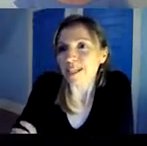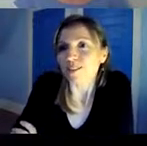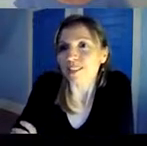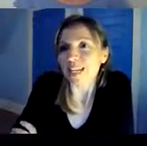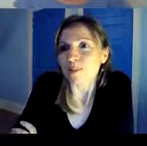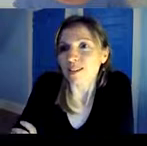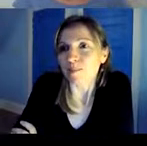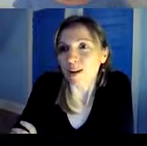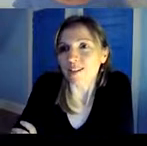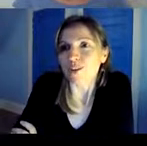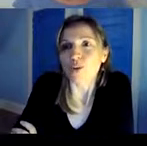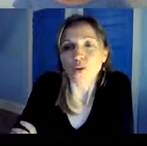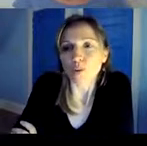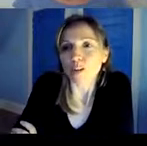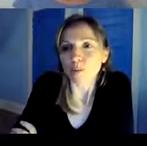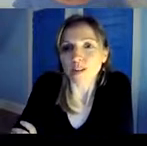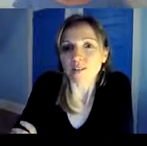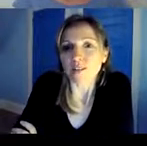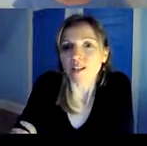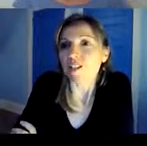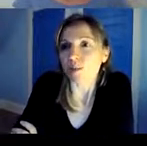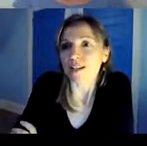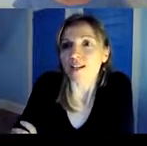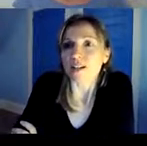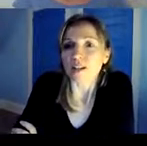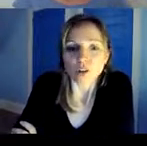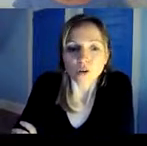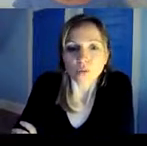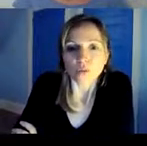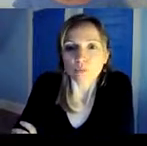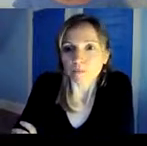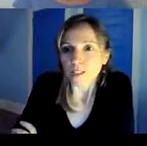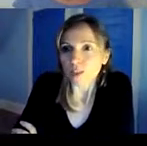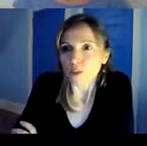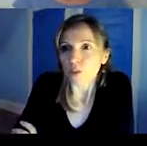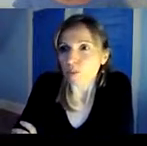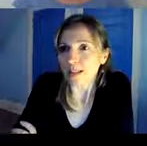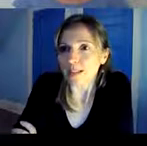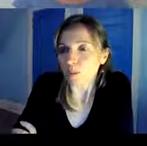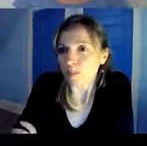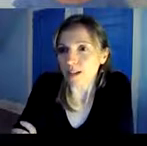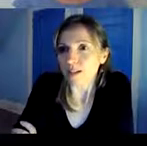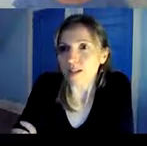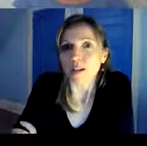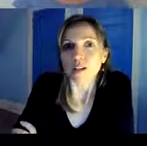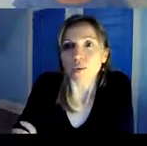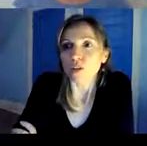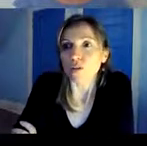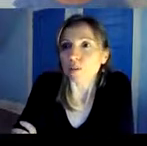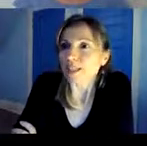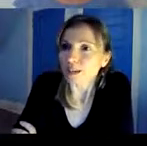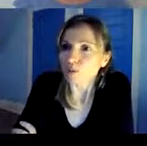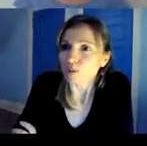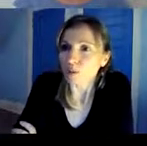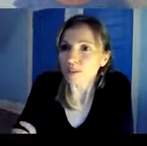a biological or botanical contaminated product. You don't want to put it out there to spread. So visit your municipality's website, go to